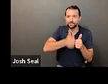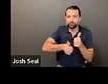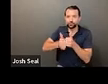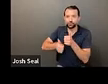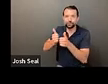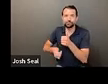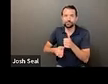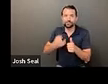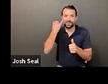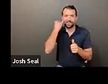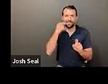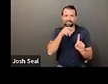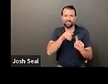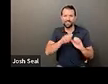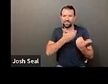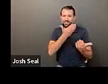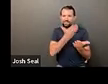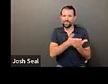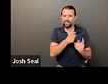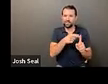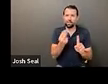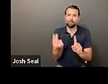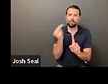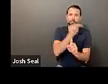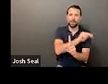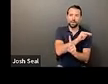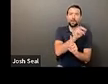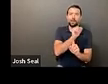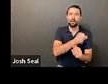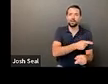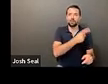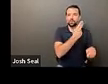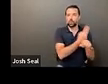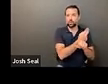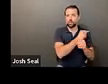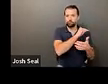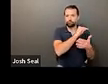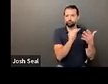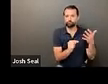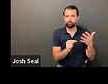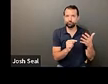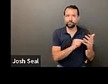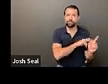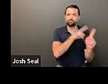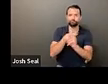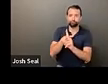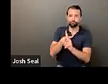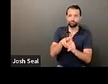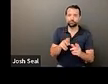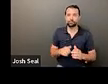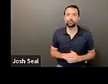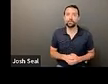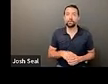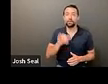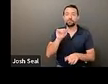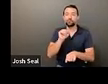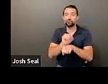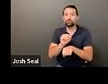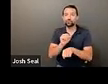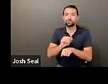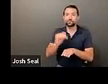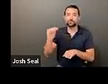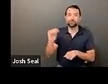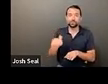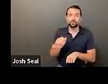really sure, again, pull out your procedural manual. What are child work products? What are some examples of that? Well, you could look at